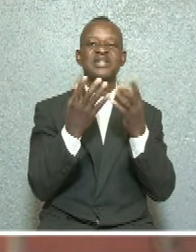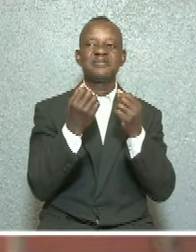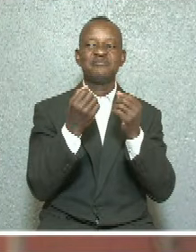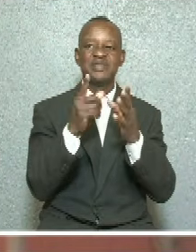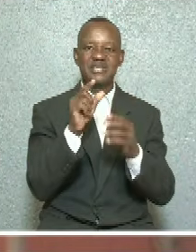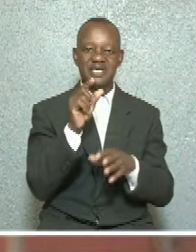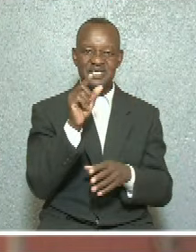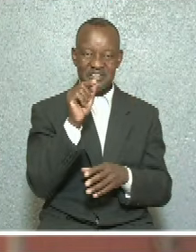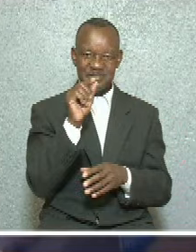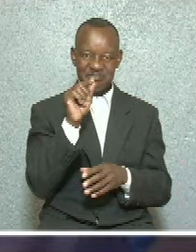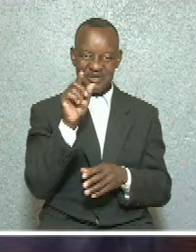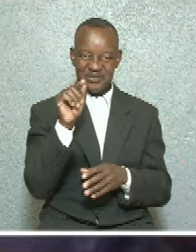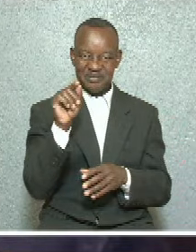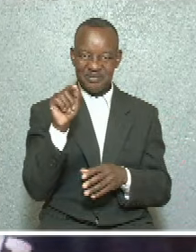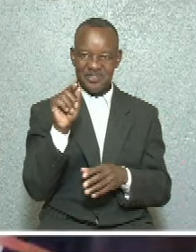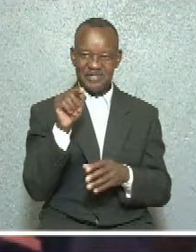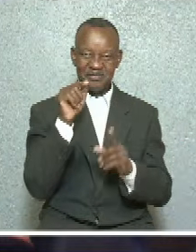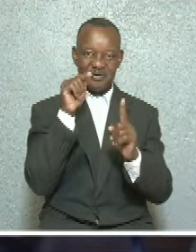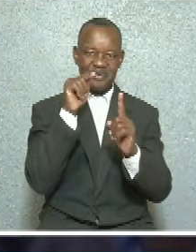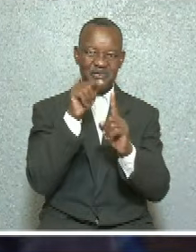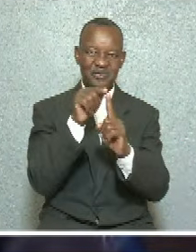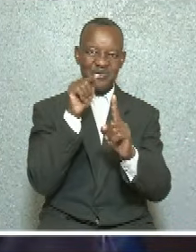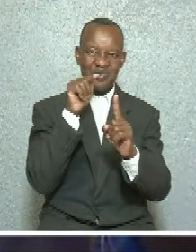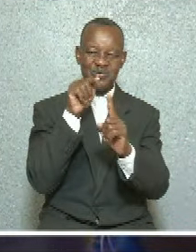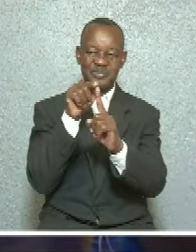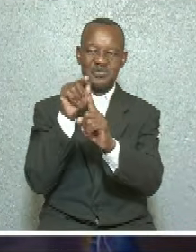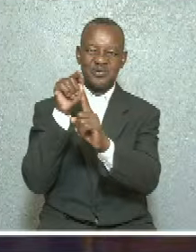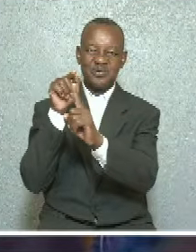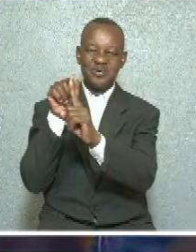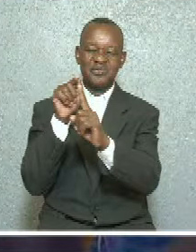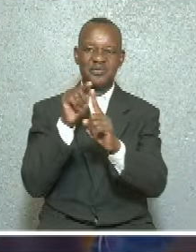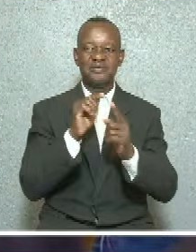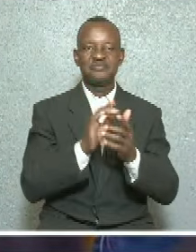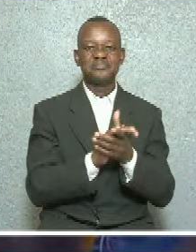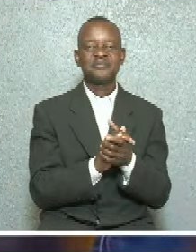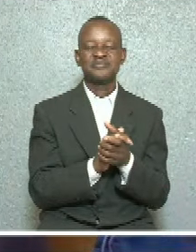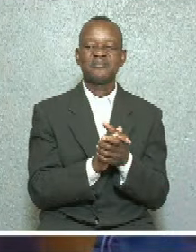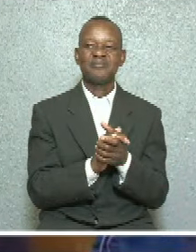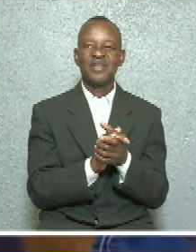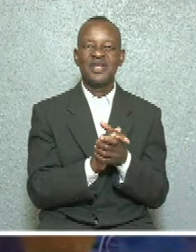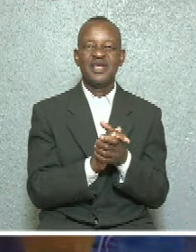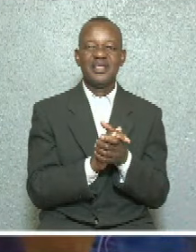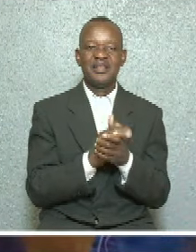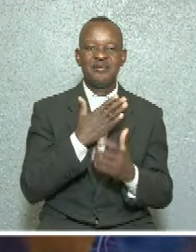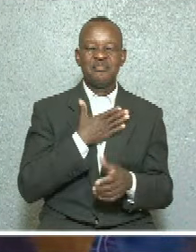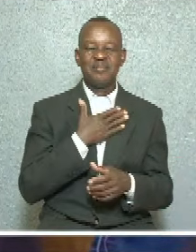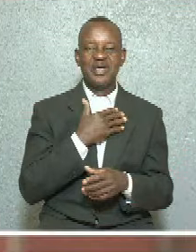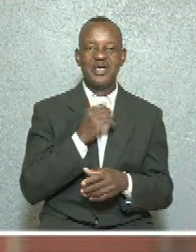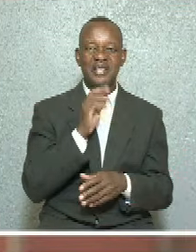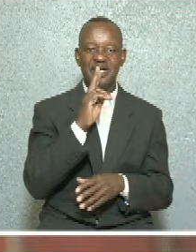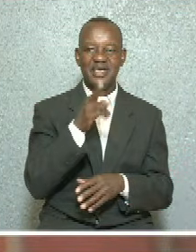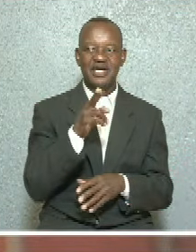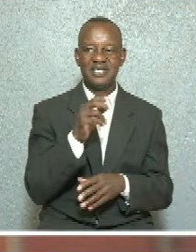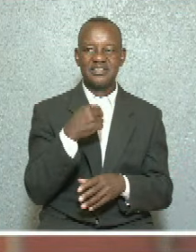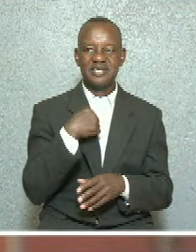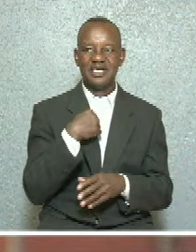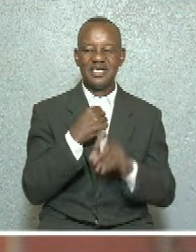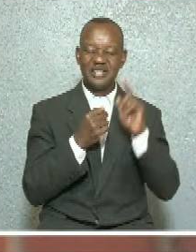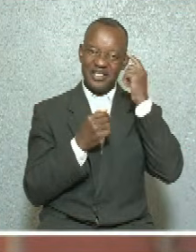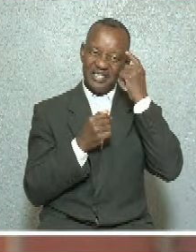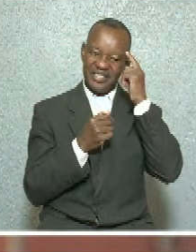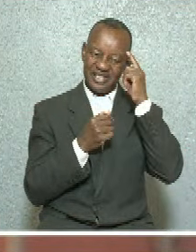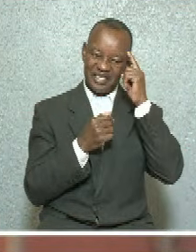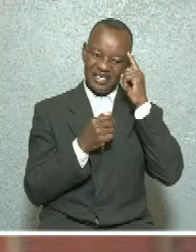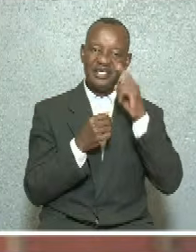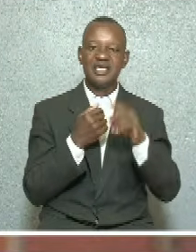in between. If I can give a holistic answer, I think the first step I took was